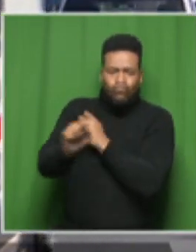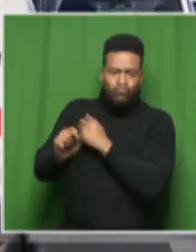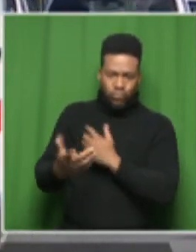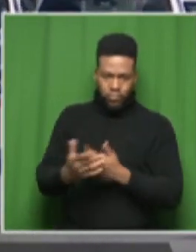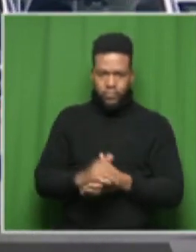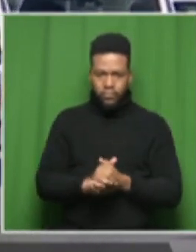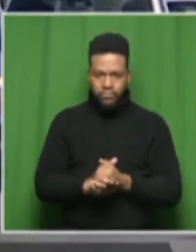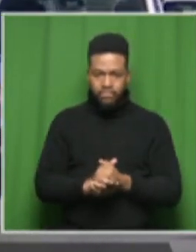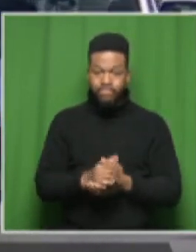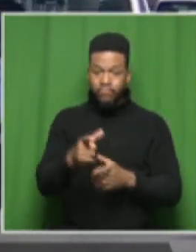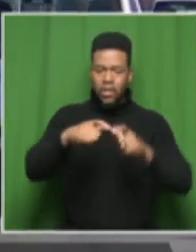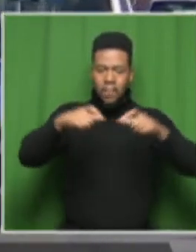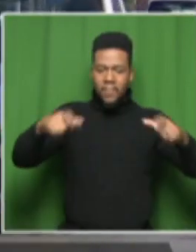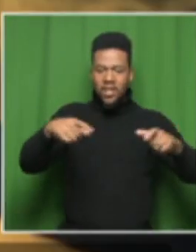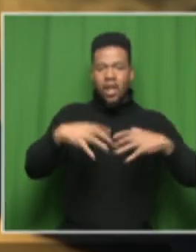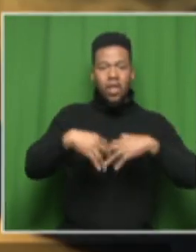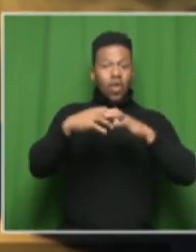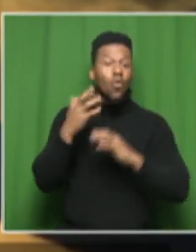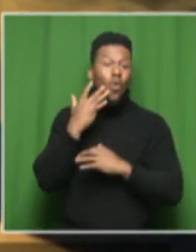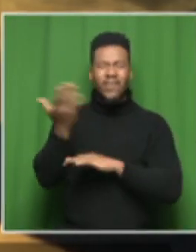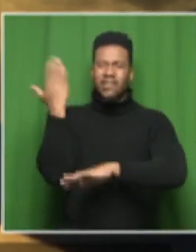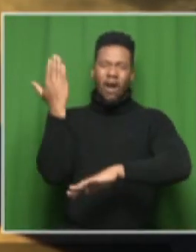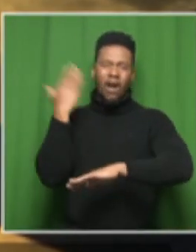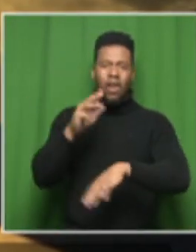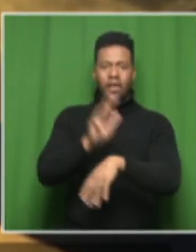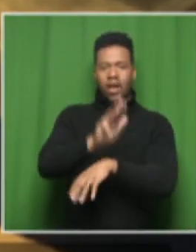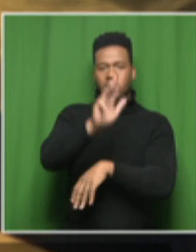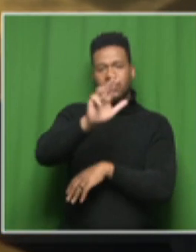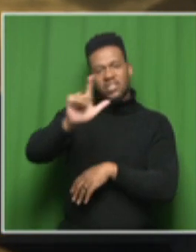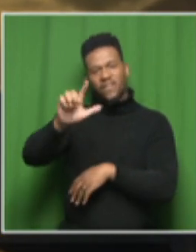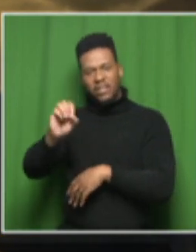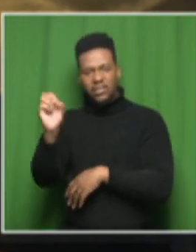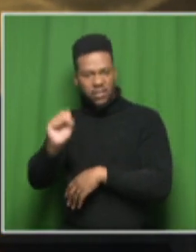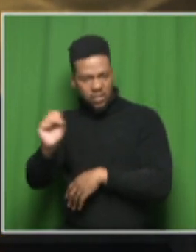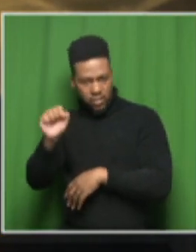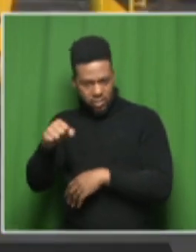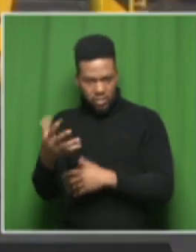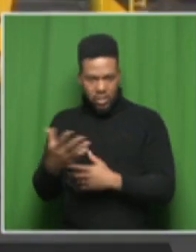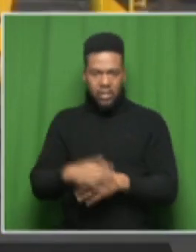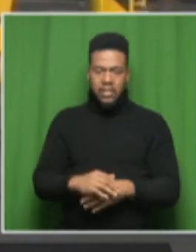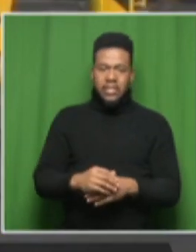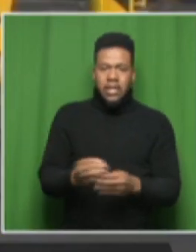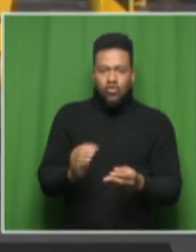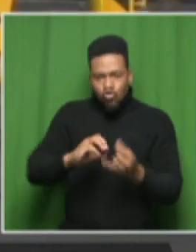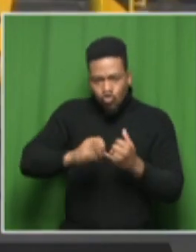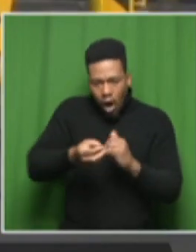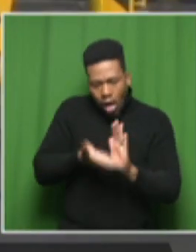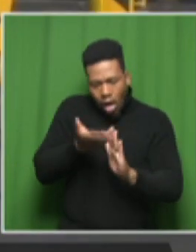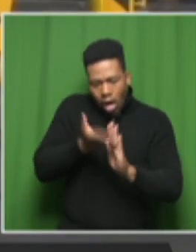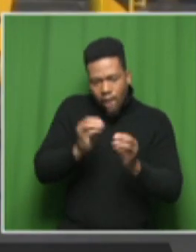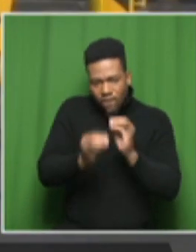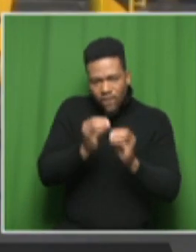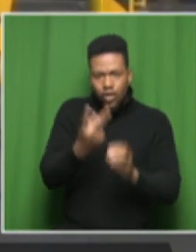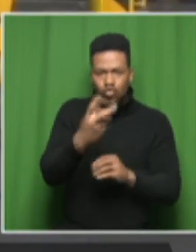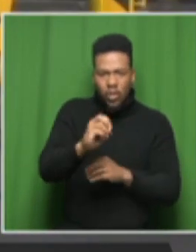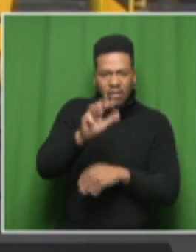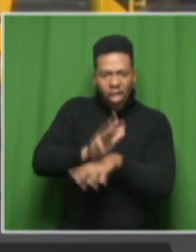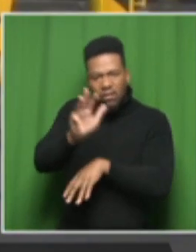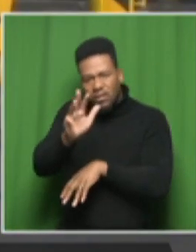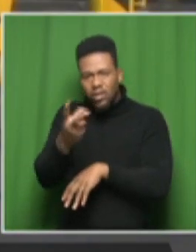in the 1970s. Some upgrades were done in 2018-2019. Inspecting the bridge, the city